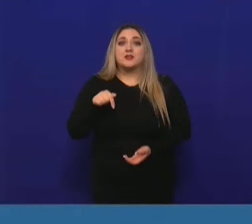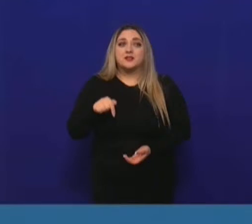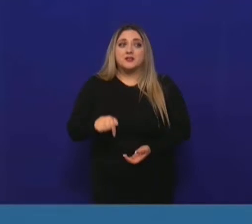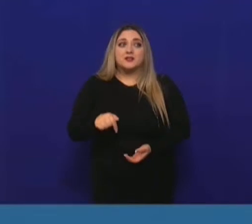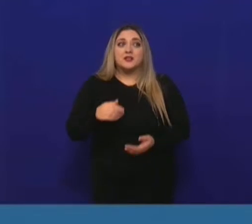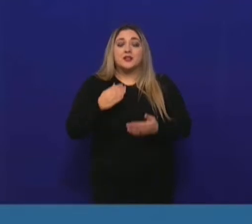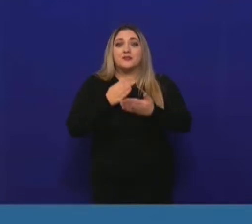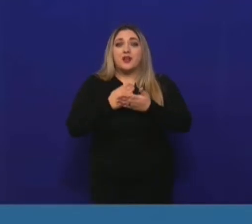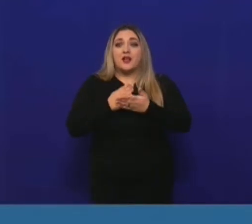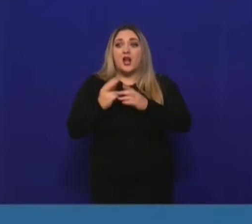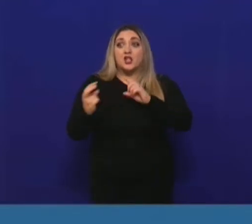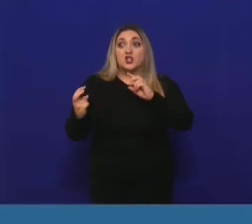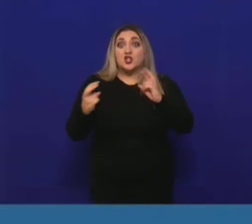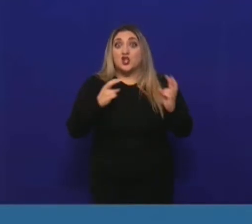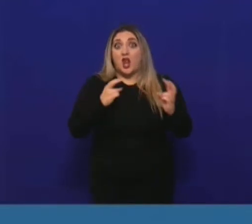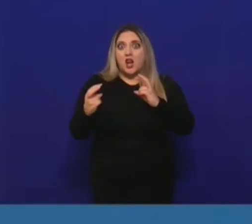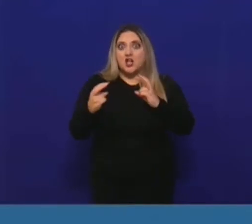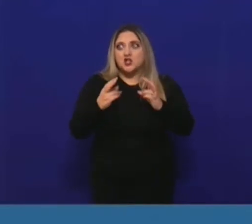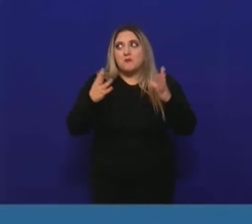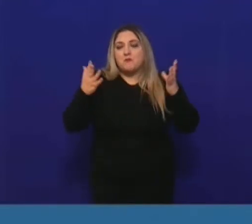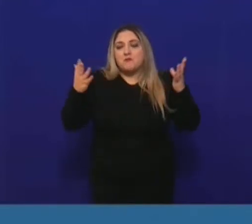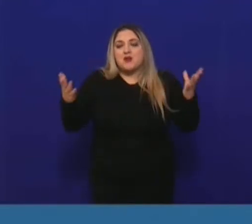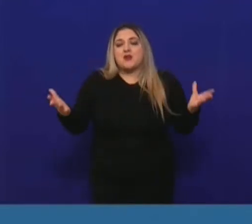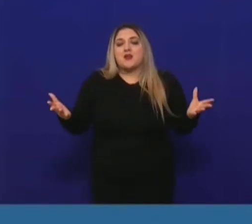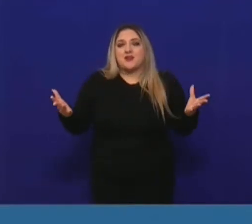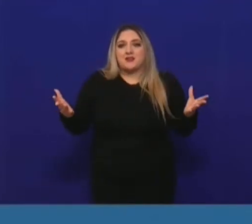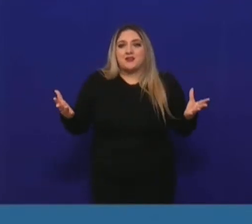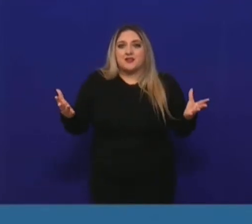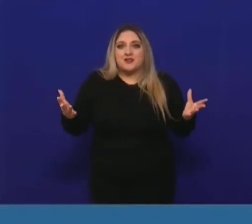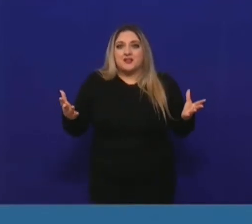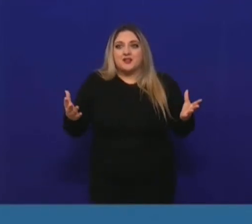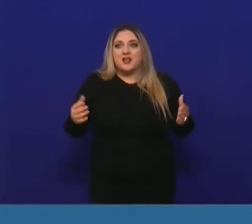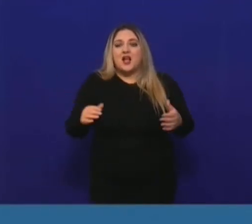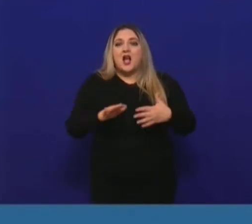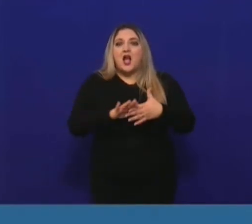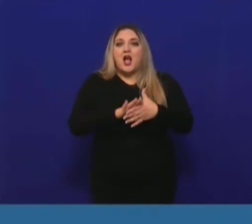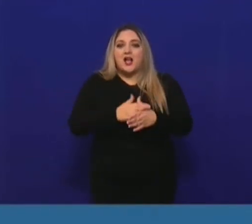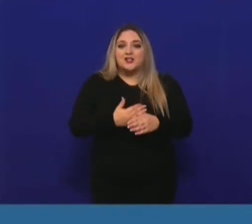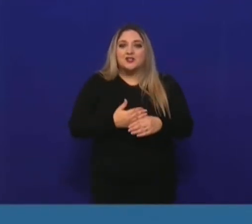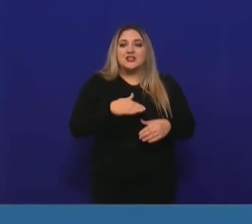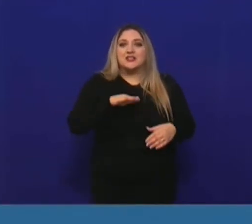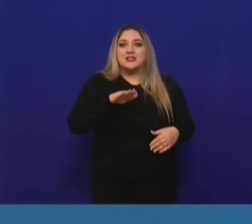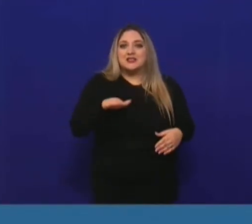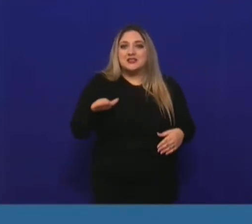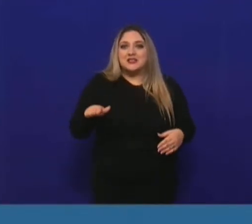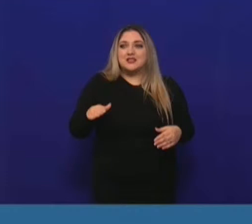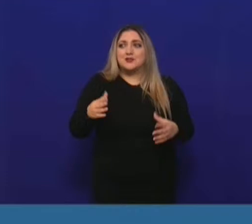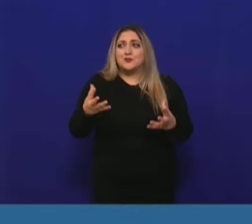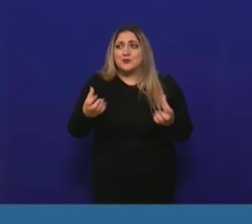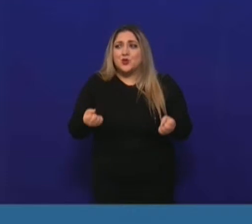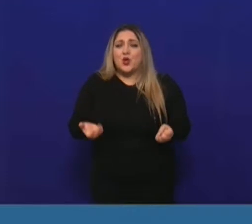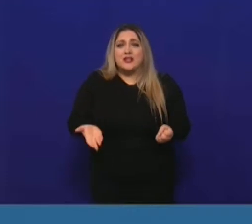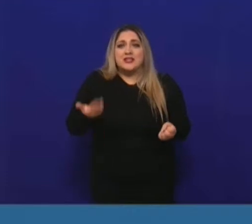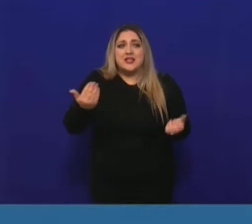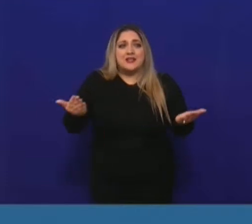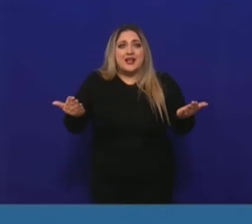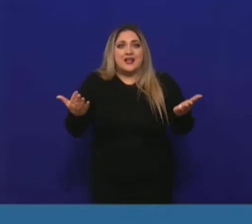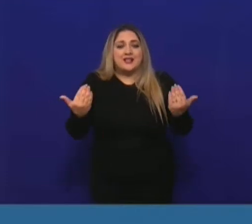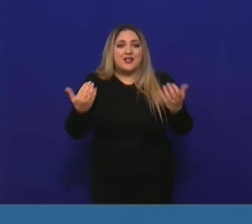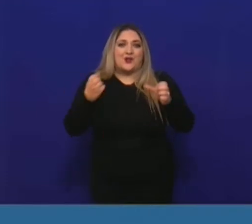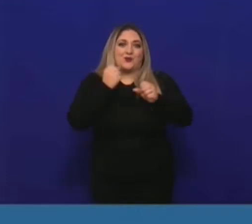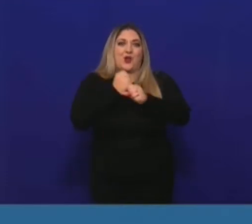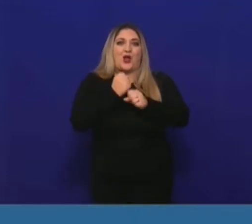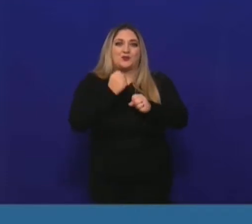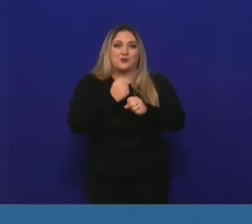challenge mill-bidunet fejn aħna kellna nżidu ħafna l-istaff tagħna Kemm aħna